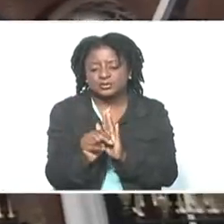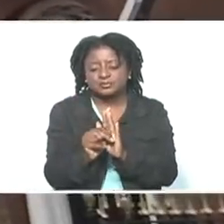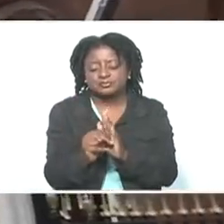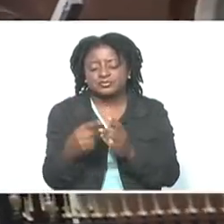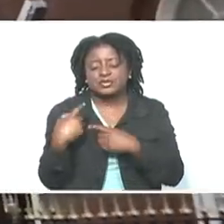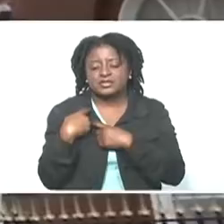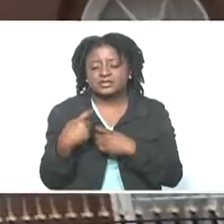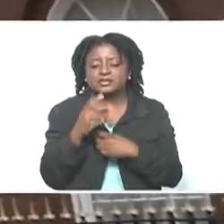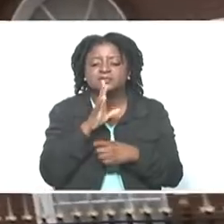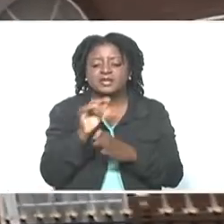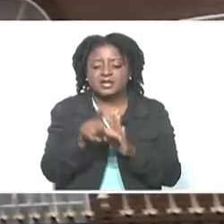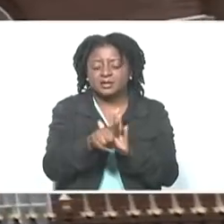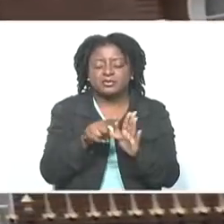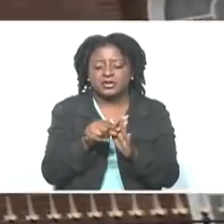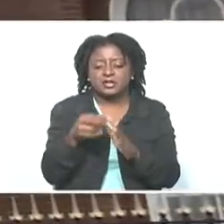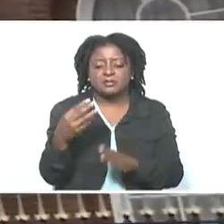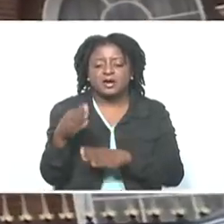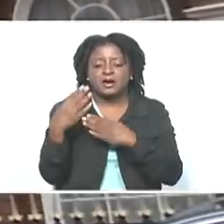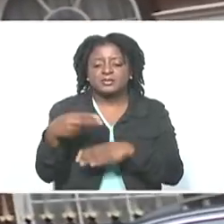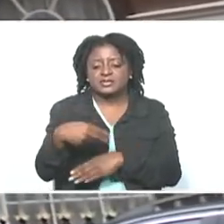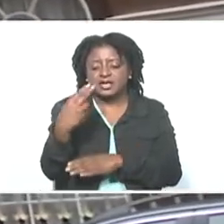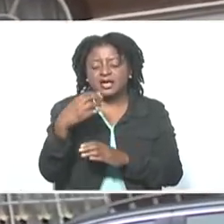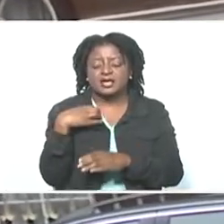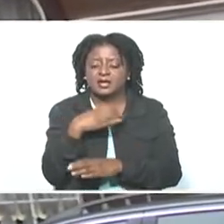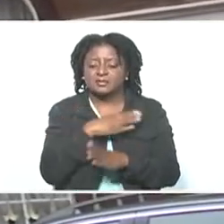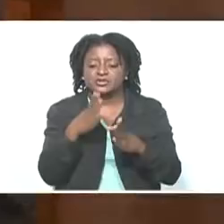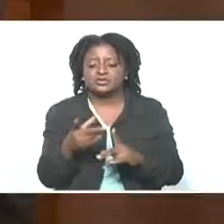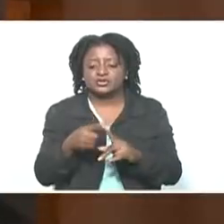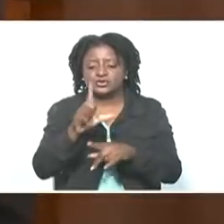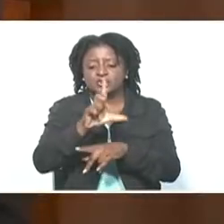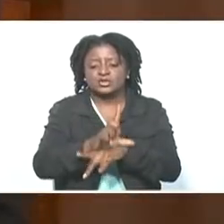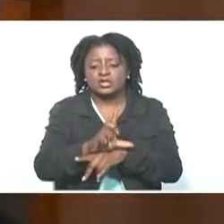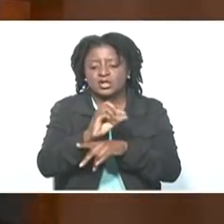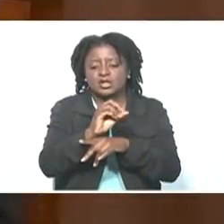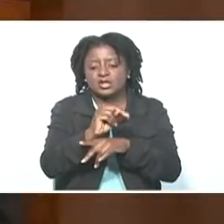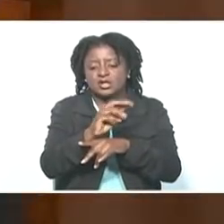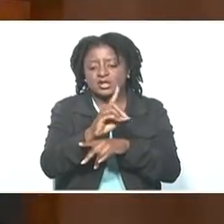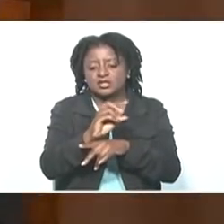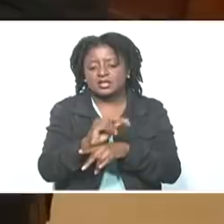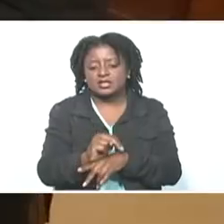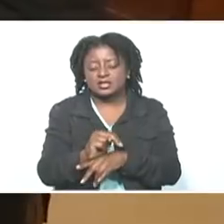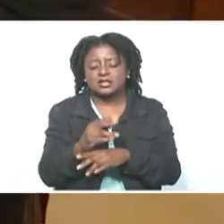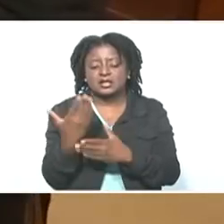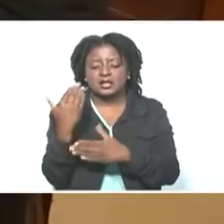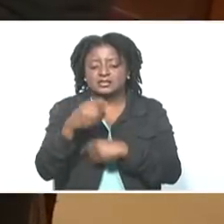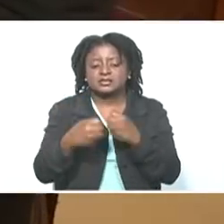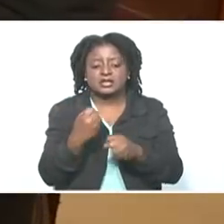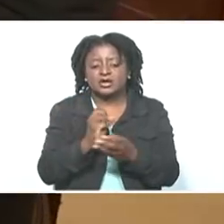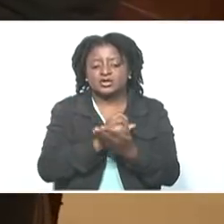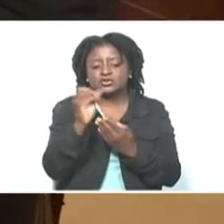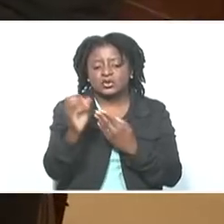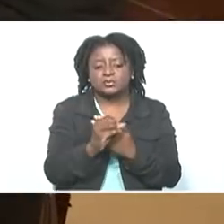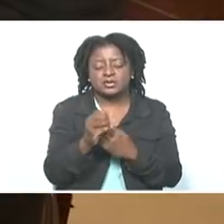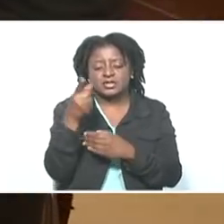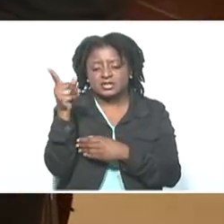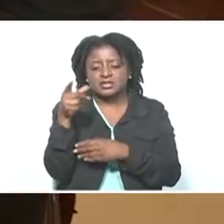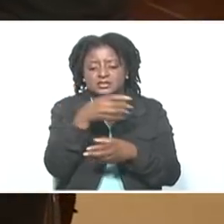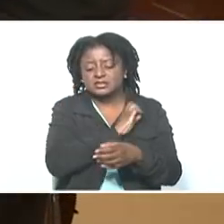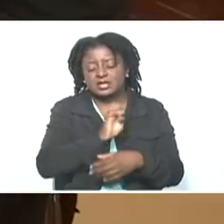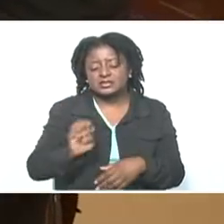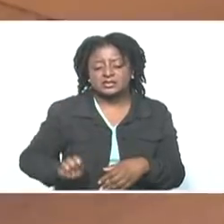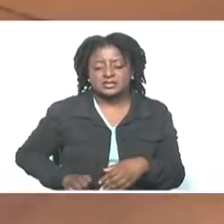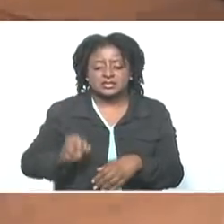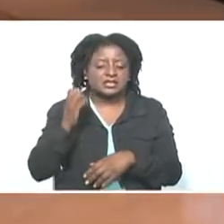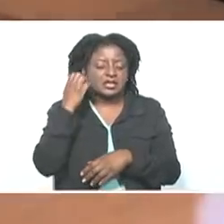Since being appointed Bahamas High Commissioner to London last year October, His Excellency Ellison Greenslade's first order of business